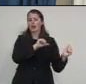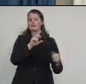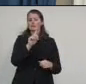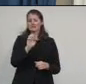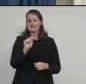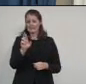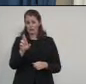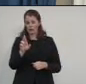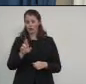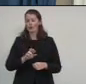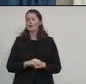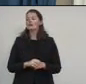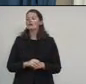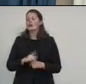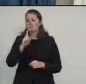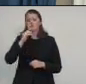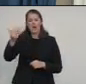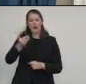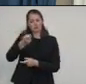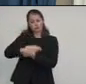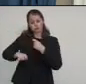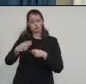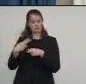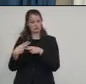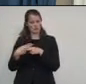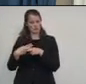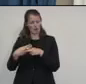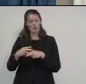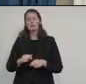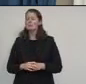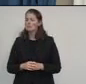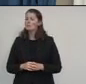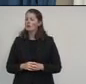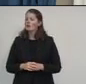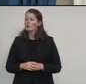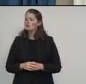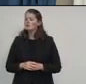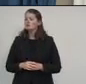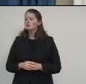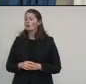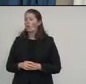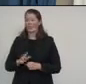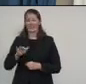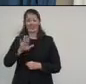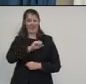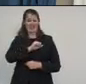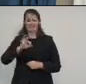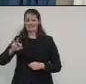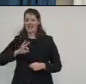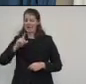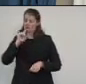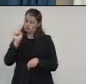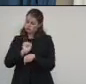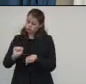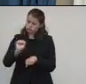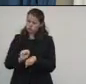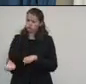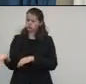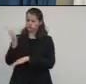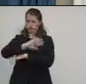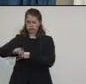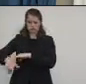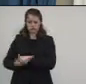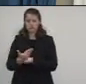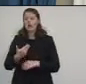Nevada's plans for reopening? No, it's well, we're taking a lot of advice from our partners. That there's 5 of us in that pact now. We're exchanging